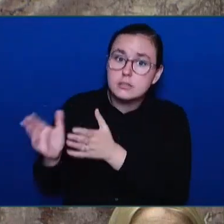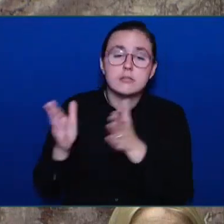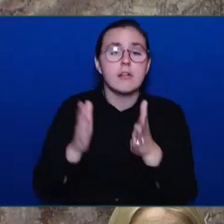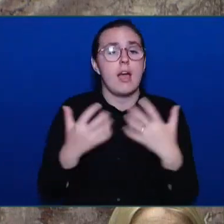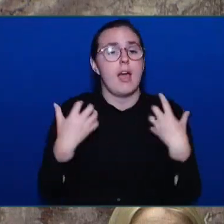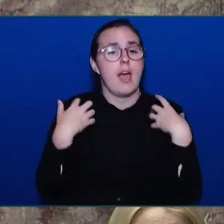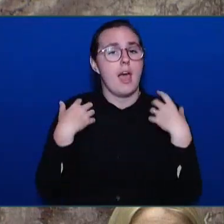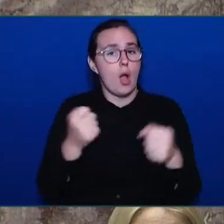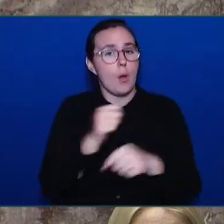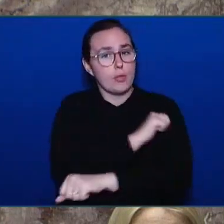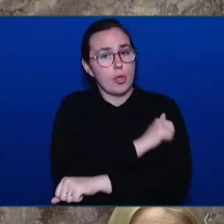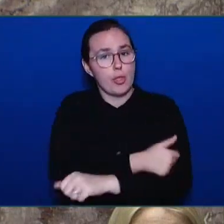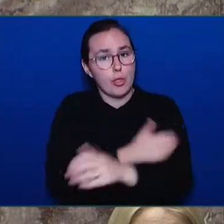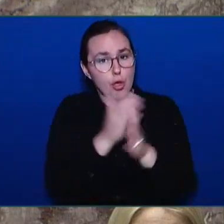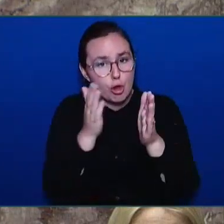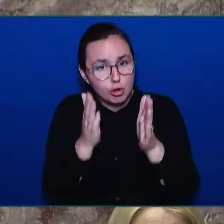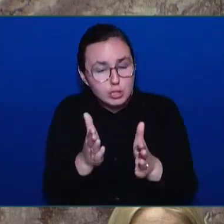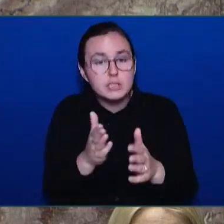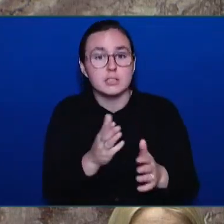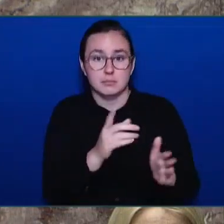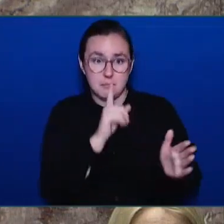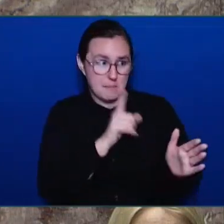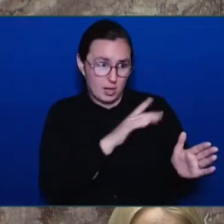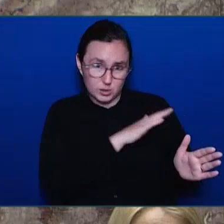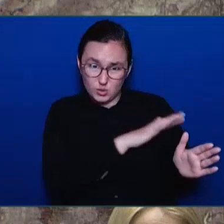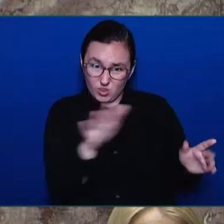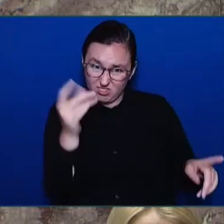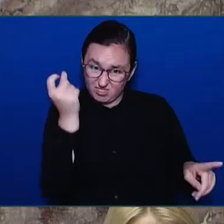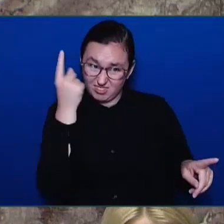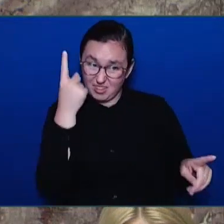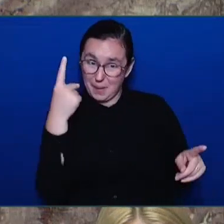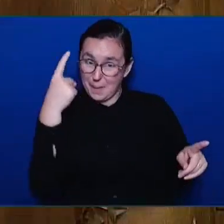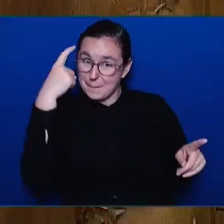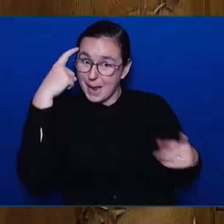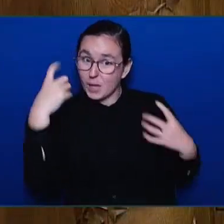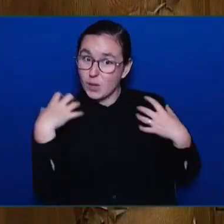which an individual may need to be involuntarily admitted.